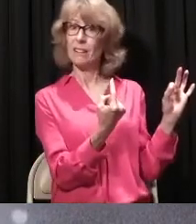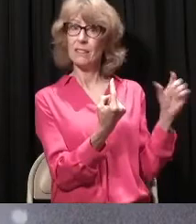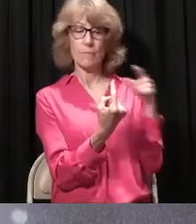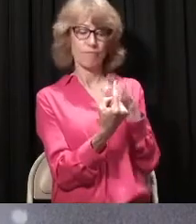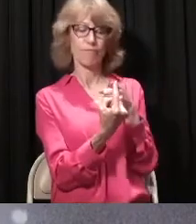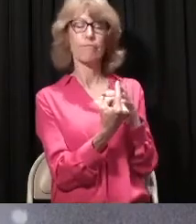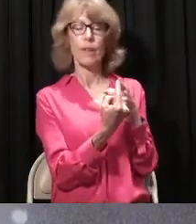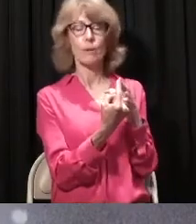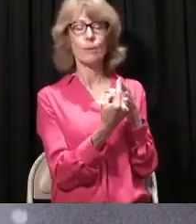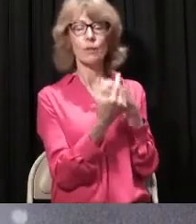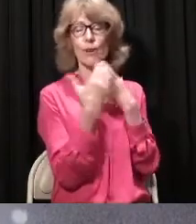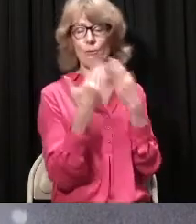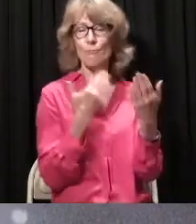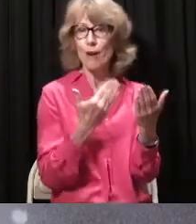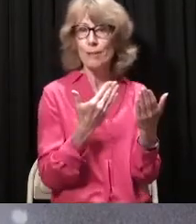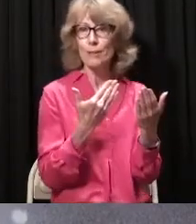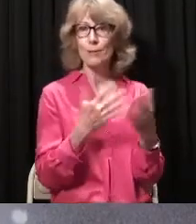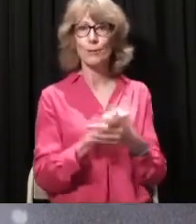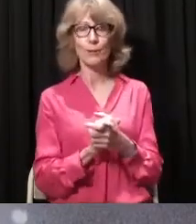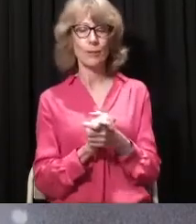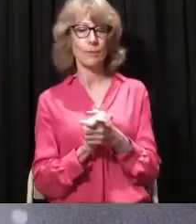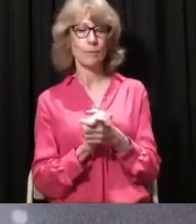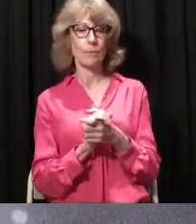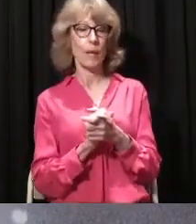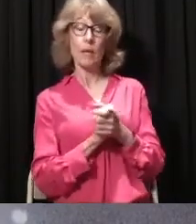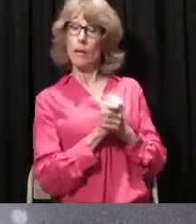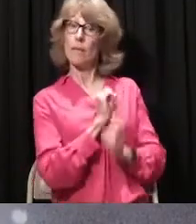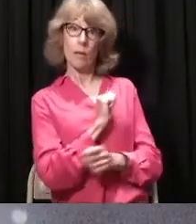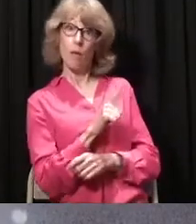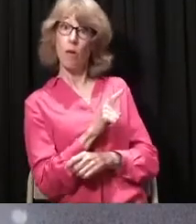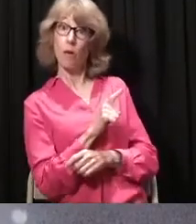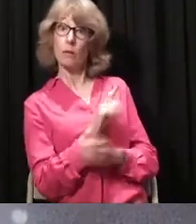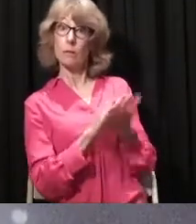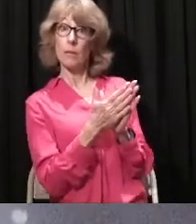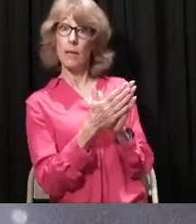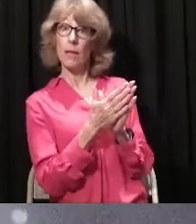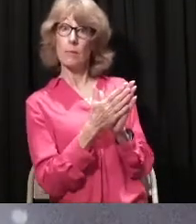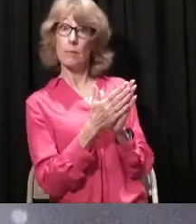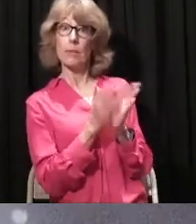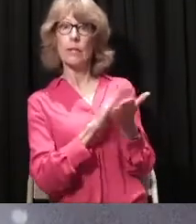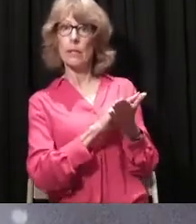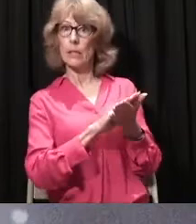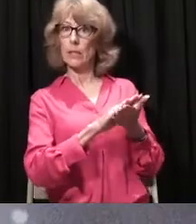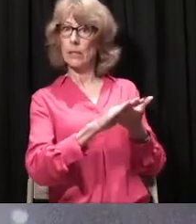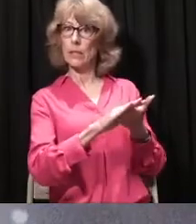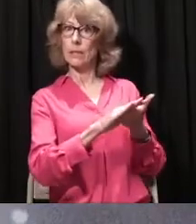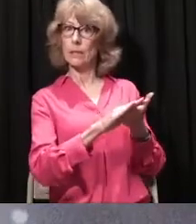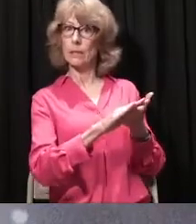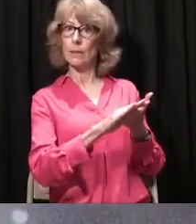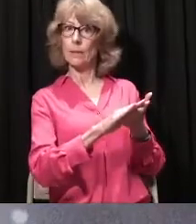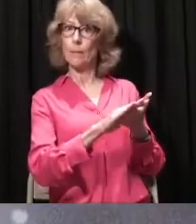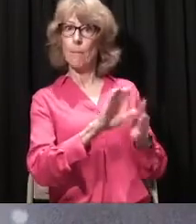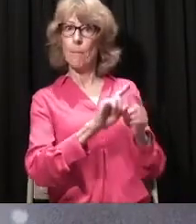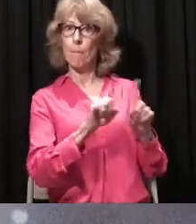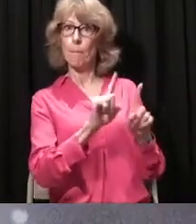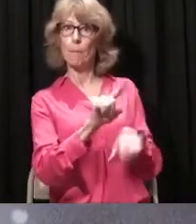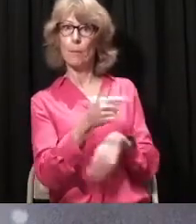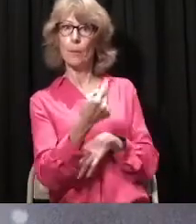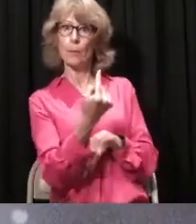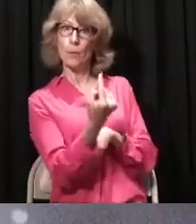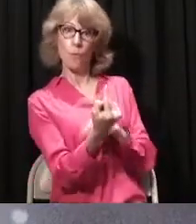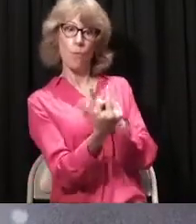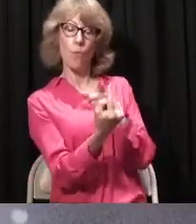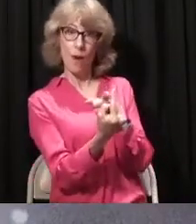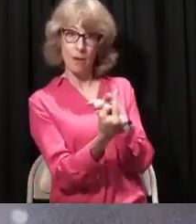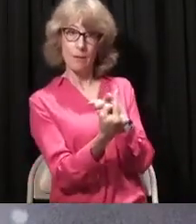interesting? That everybody got cleansed, but only one person was said to have got fully well. And it's the last word in there